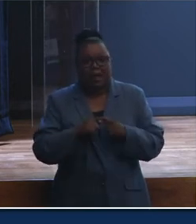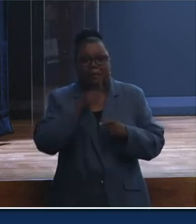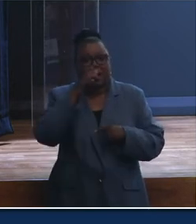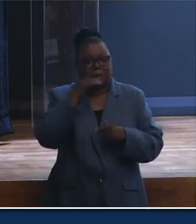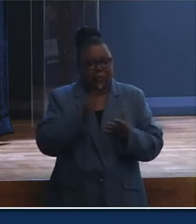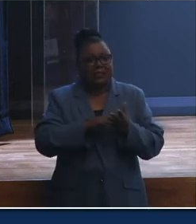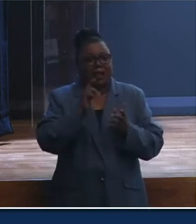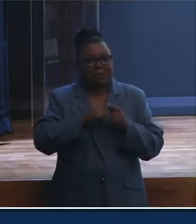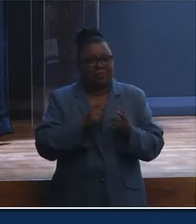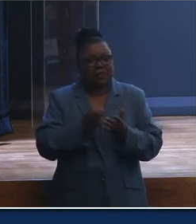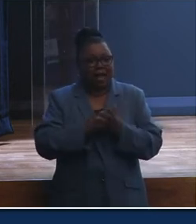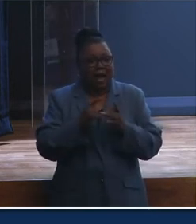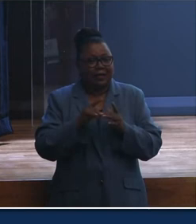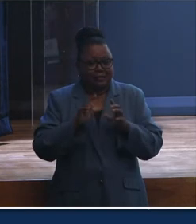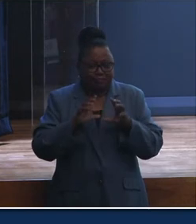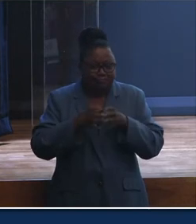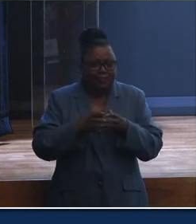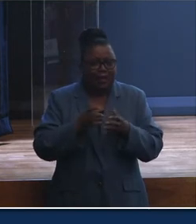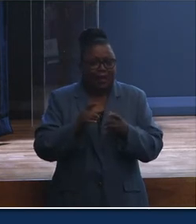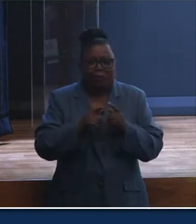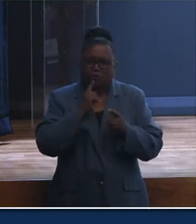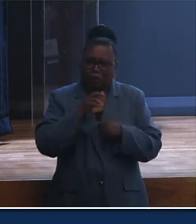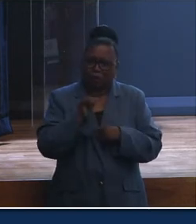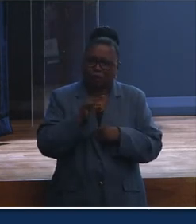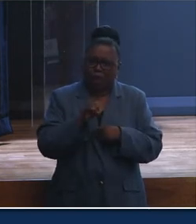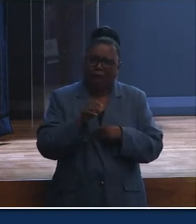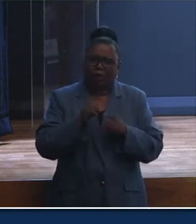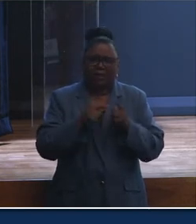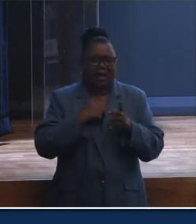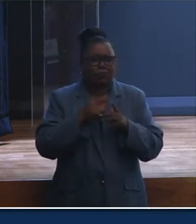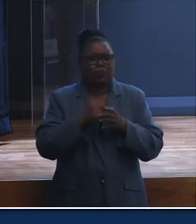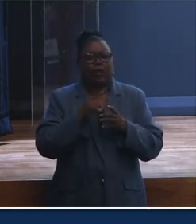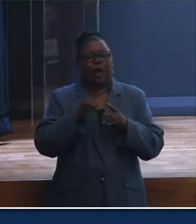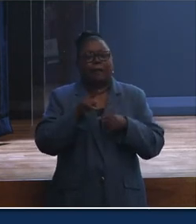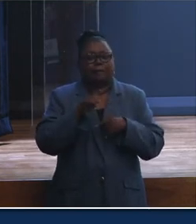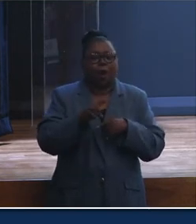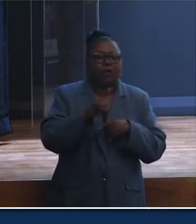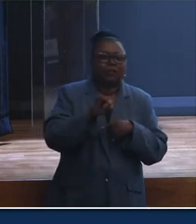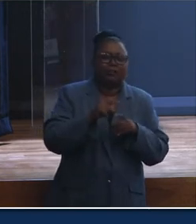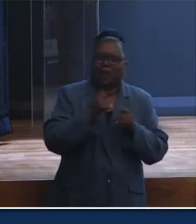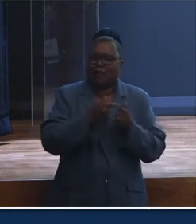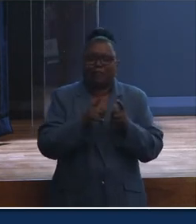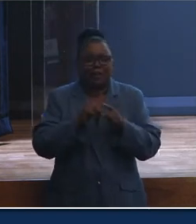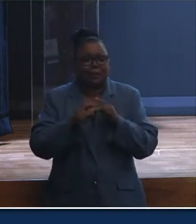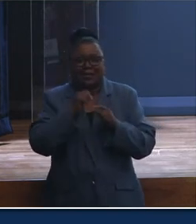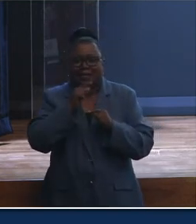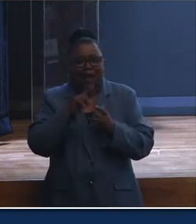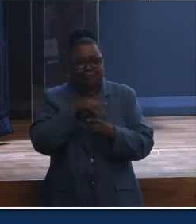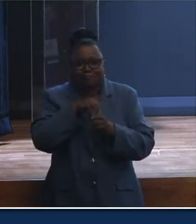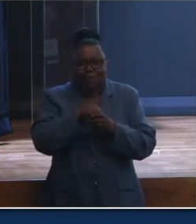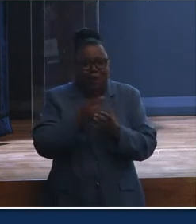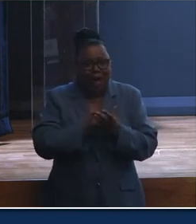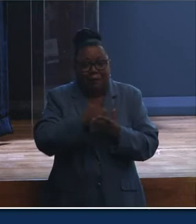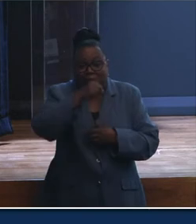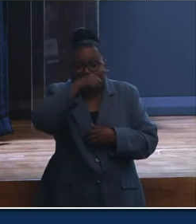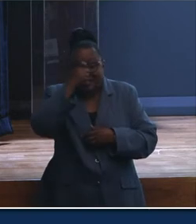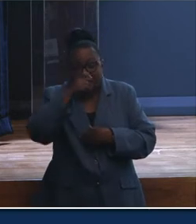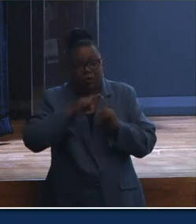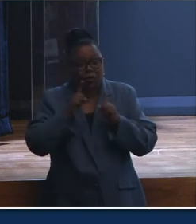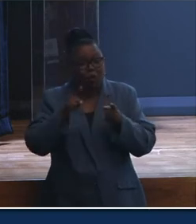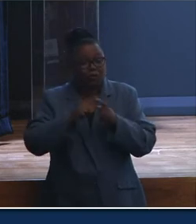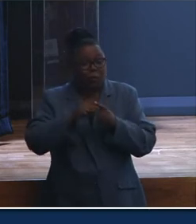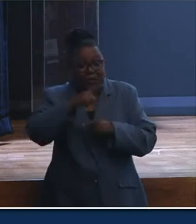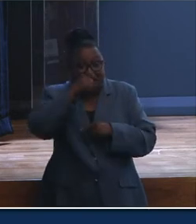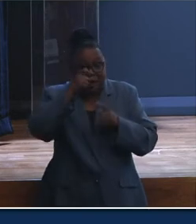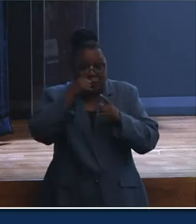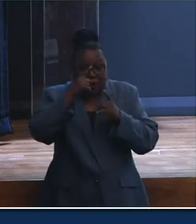parents signed me up for the hockey camp, which was rare because I was doing park district camps. I was doing everything but hockey in the summer. And so going to a